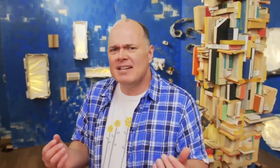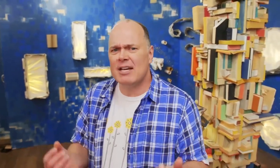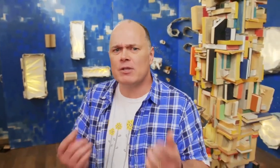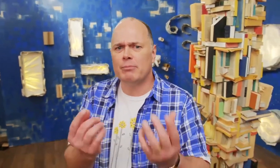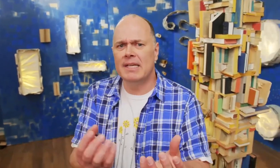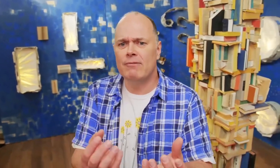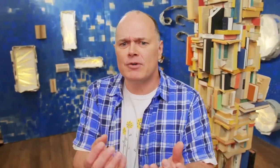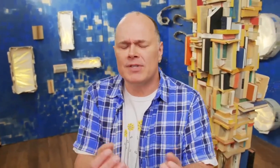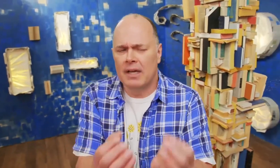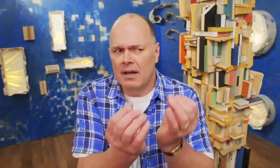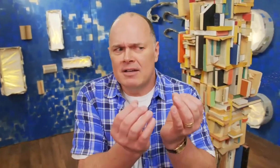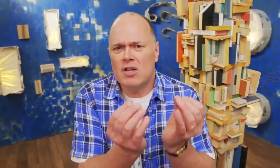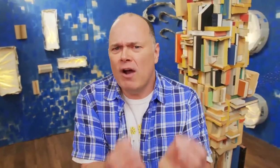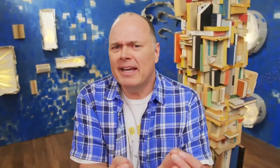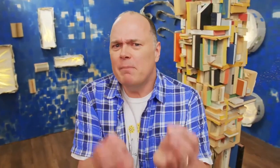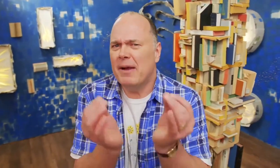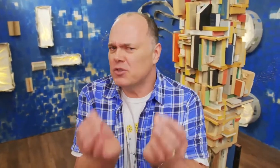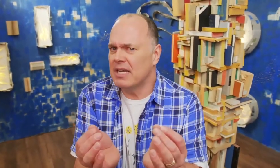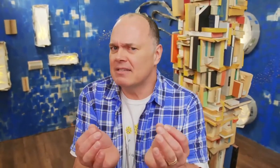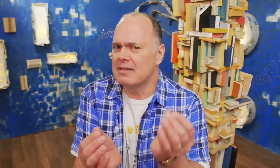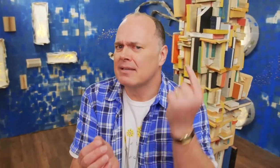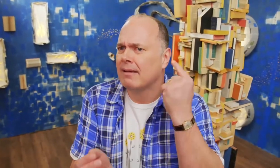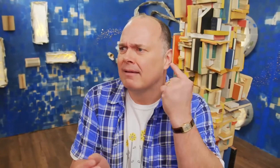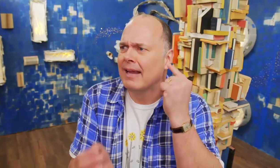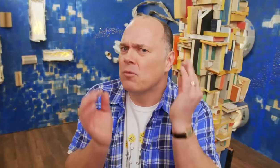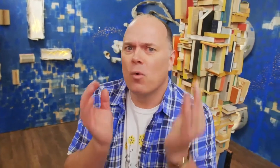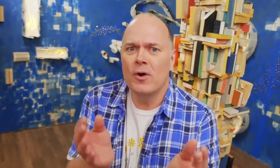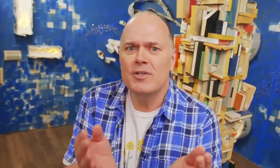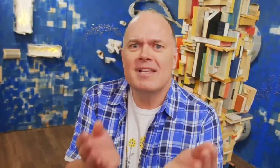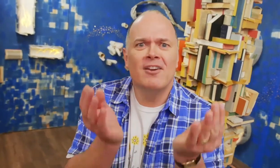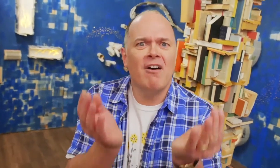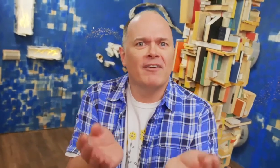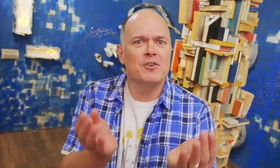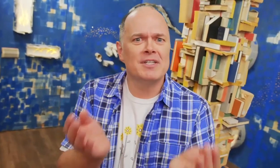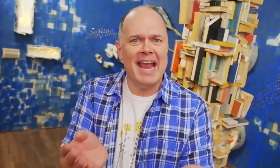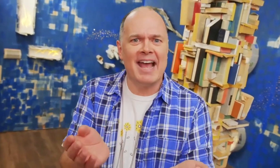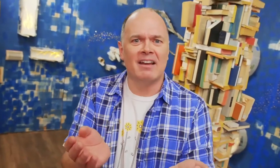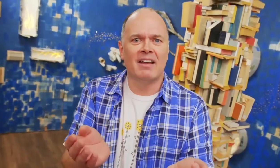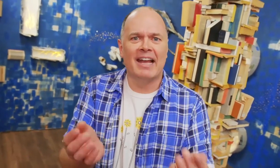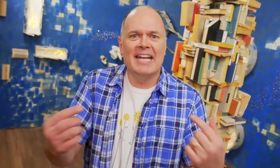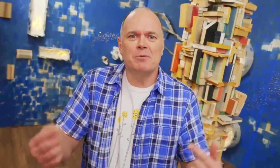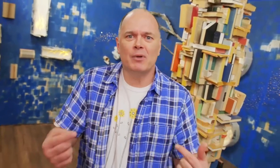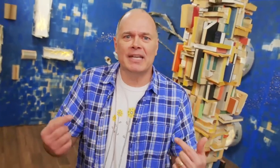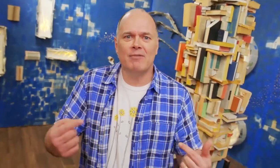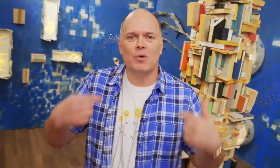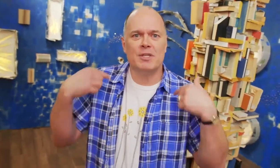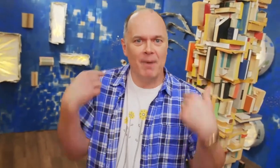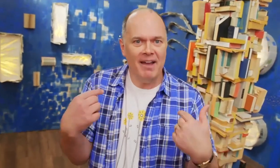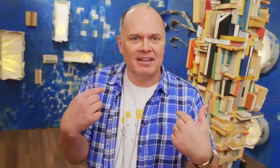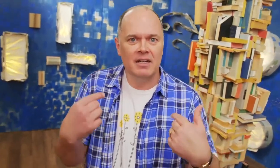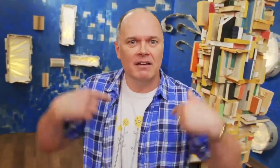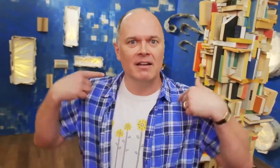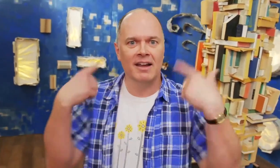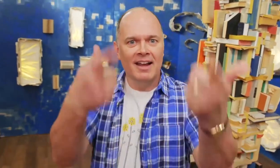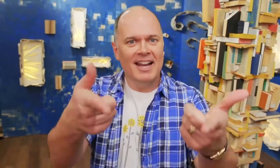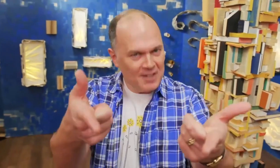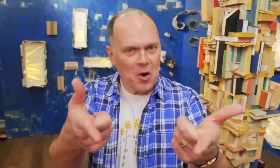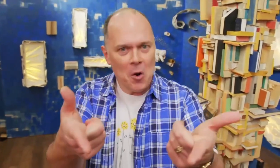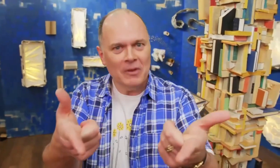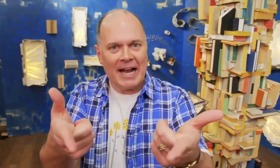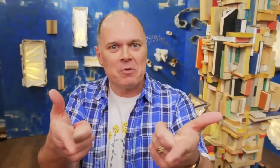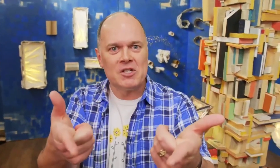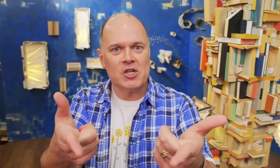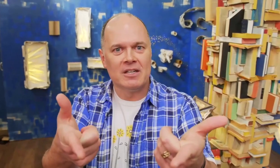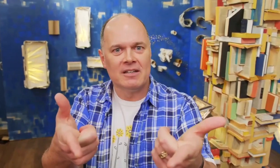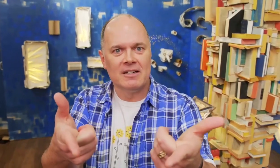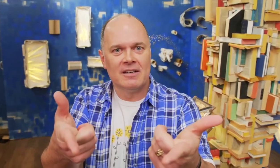they were shocked to hear the believers talking about Jesus in words they could understand, and each believer responded in their